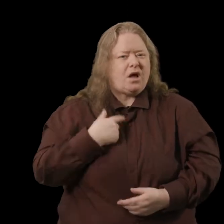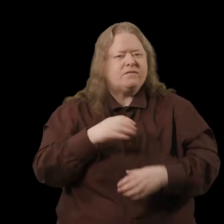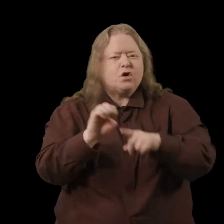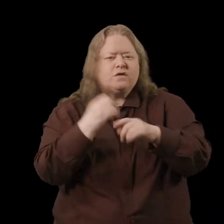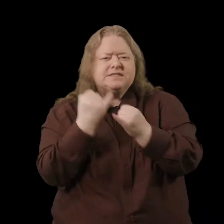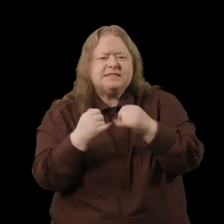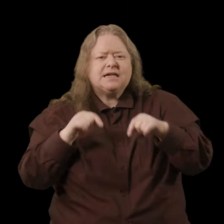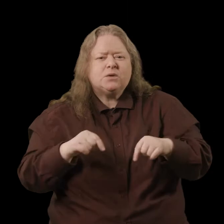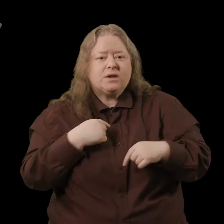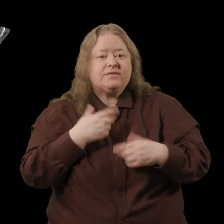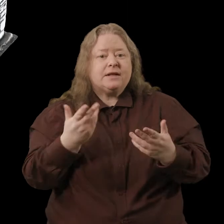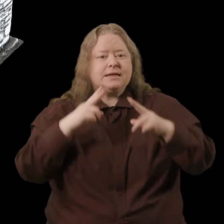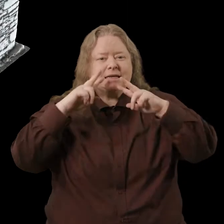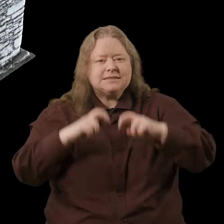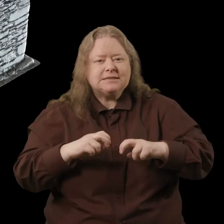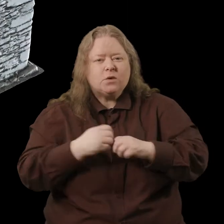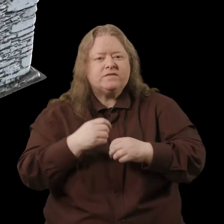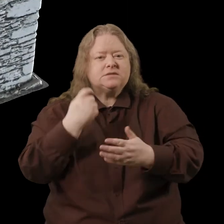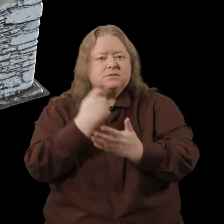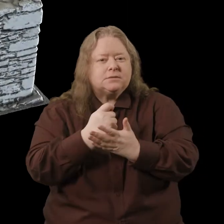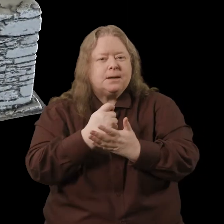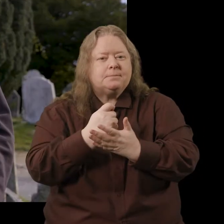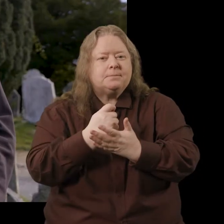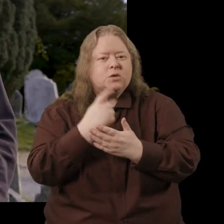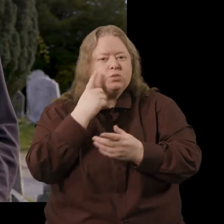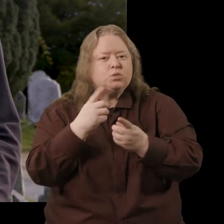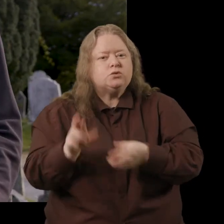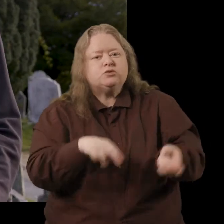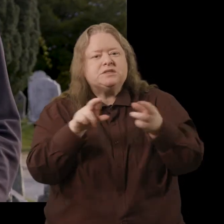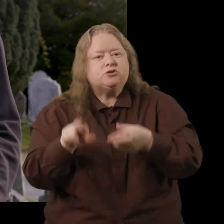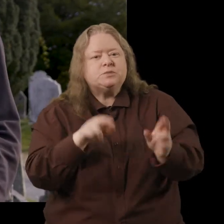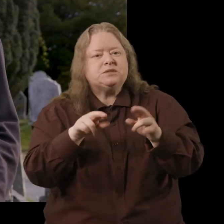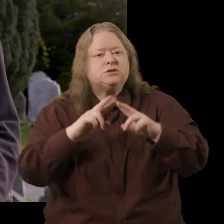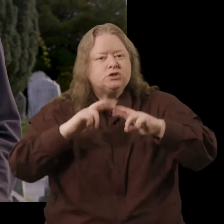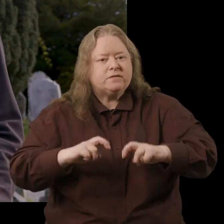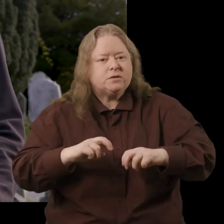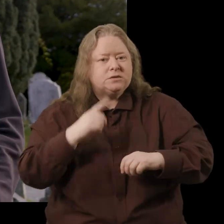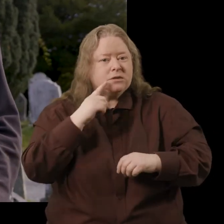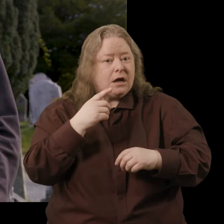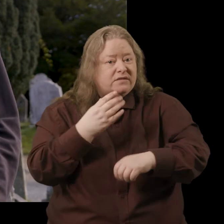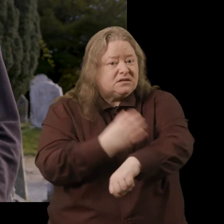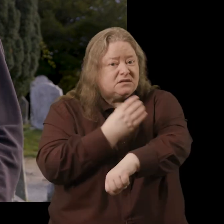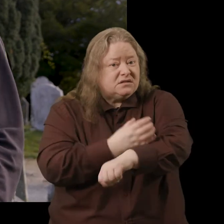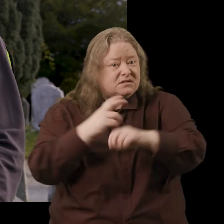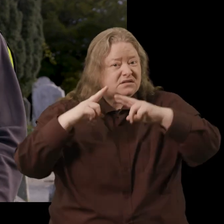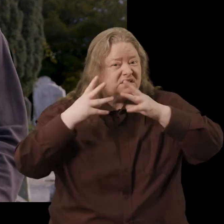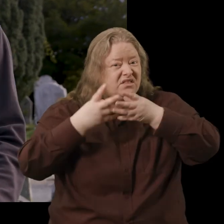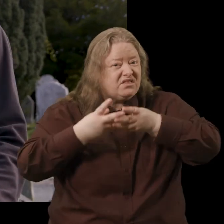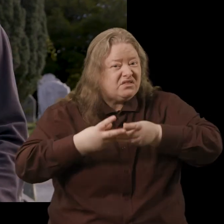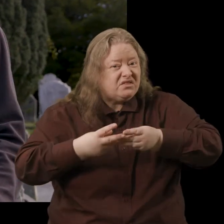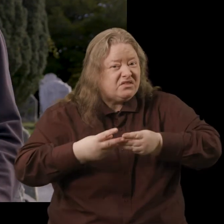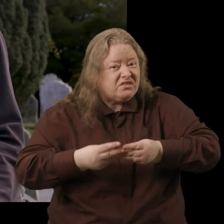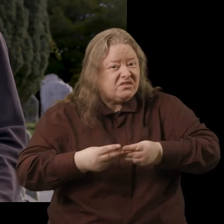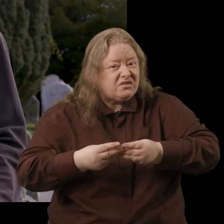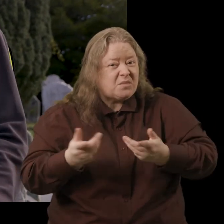there that we can then assess over time, if we do repeat surveys, whether the building's stable, whether there's erosion taking place, or whether there may even simply